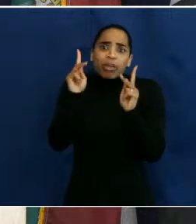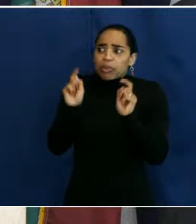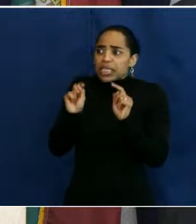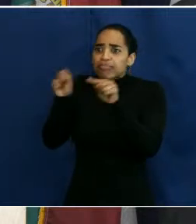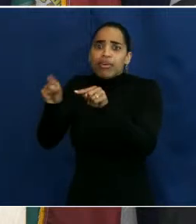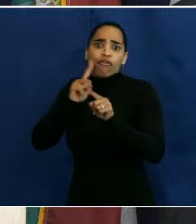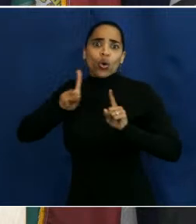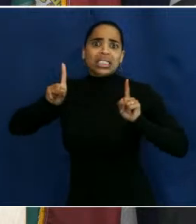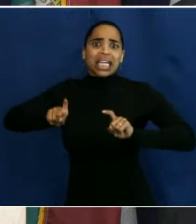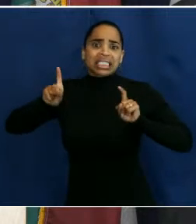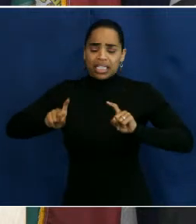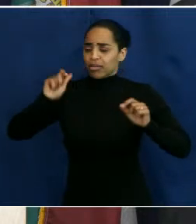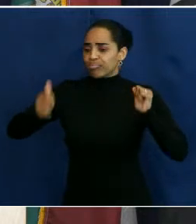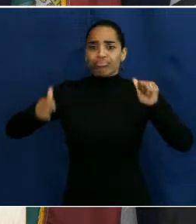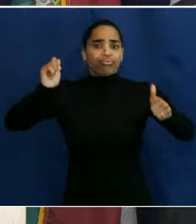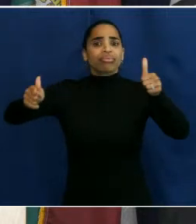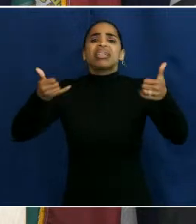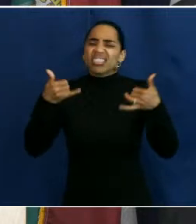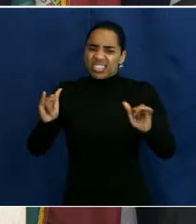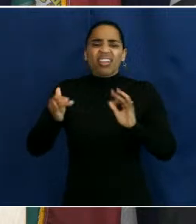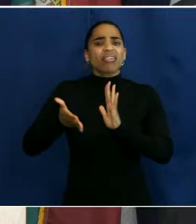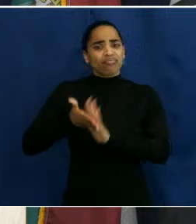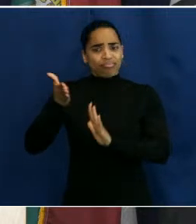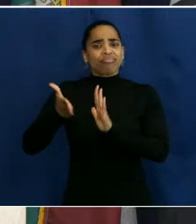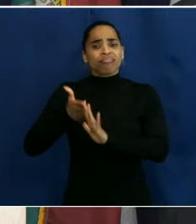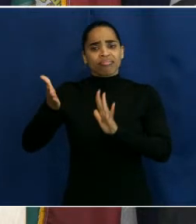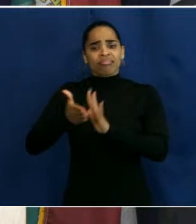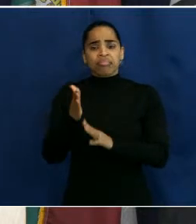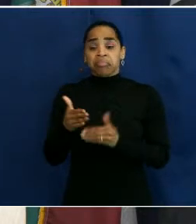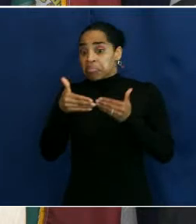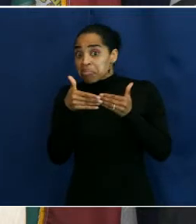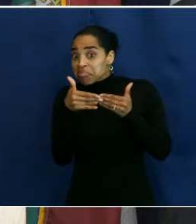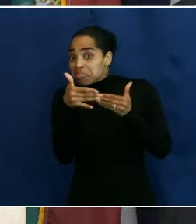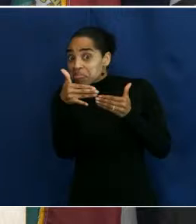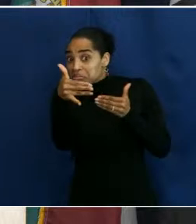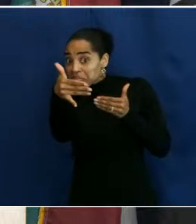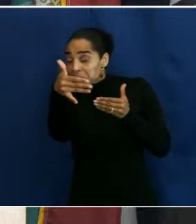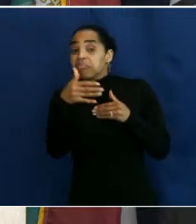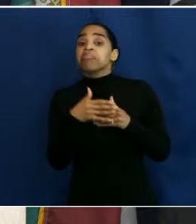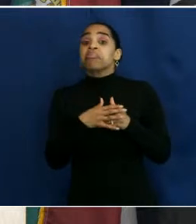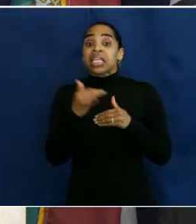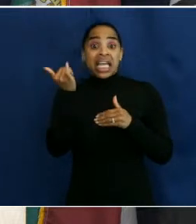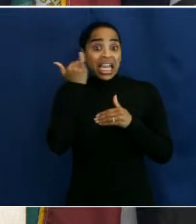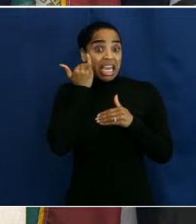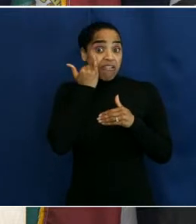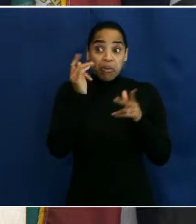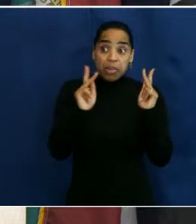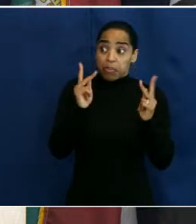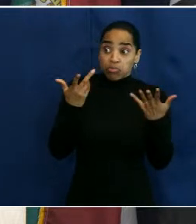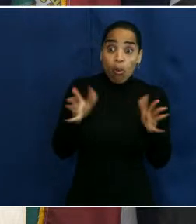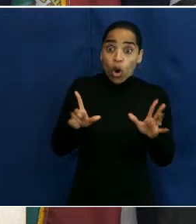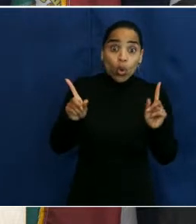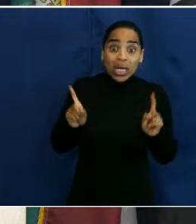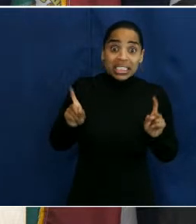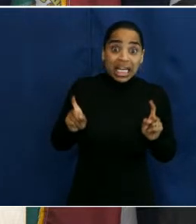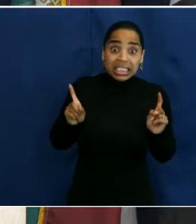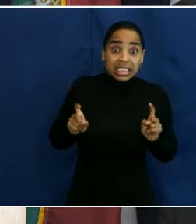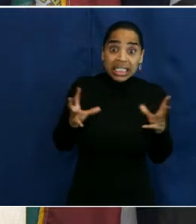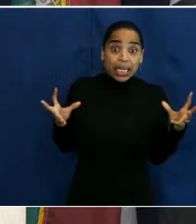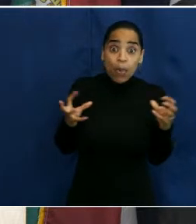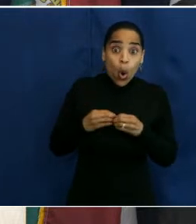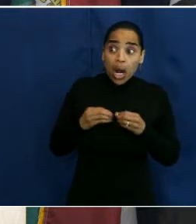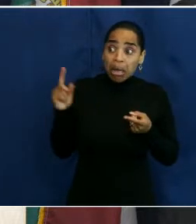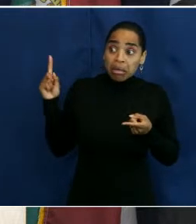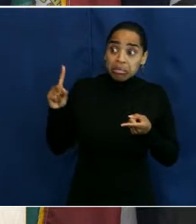County, and we are maintaining that. As we go forward, given the significant decline in demand, there could be some modest adjustments